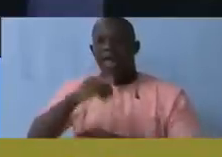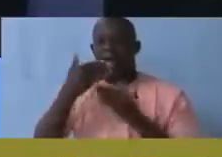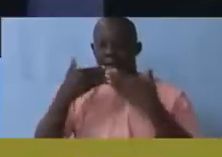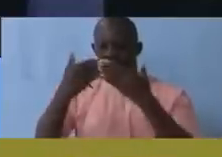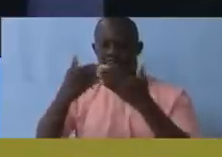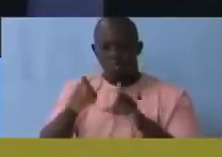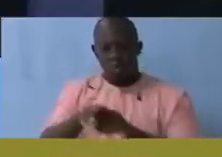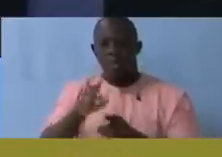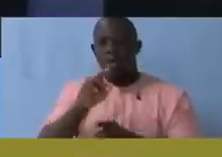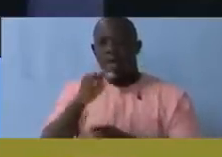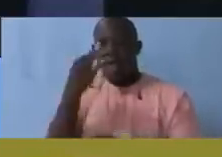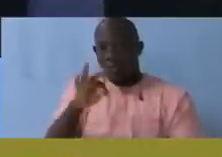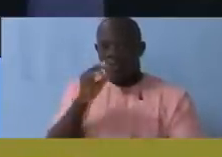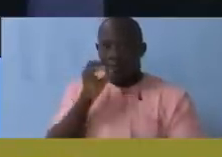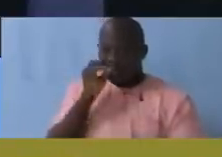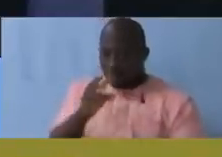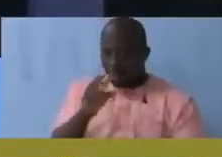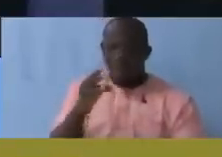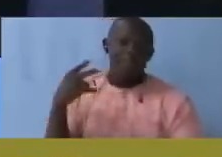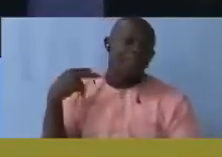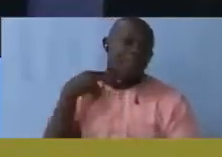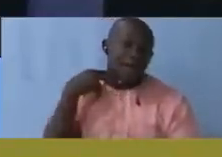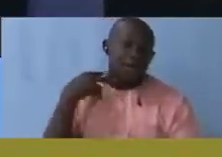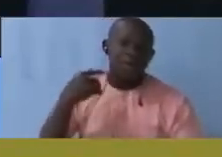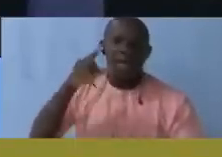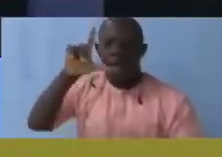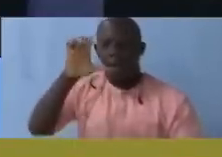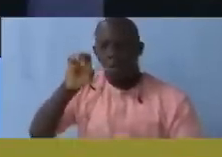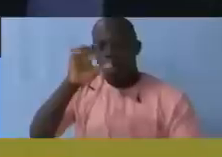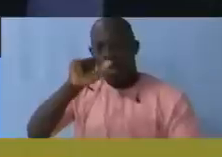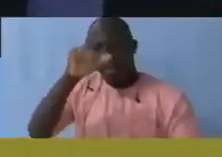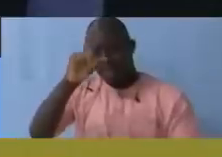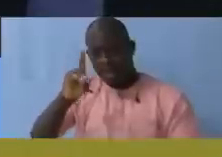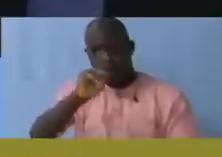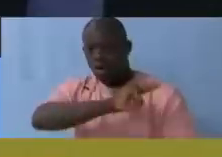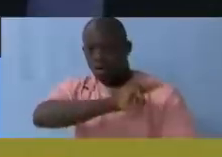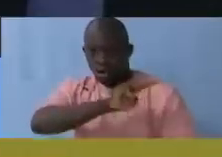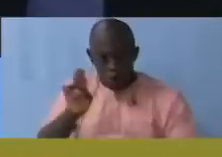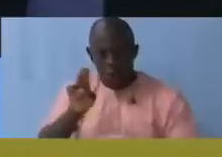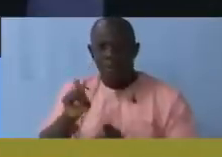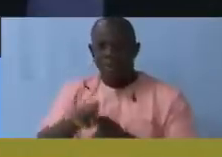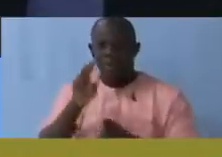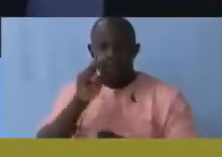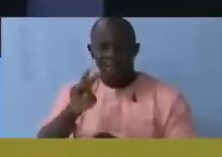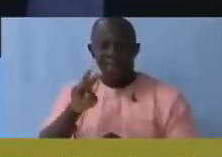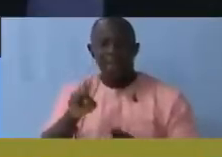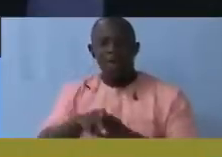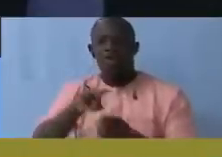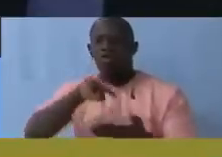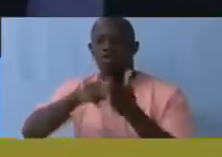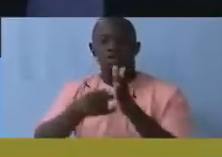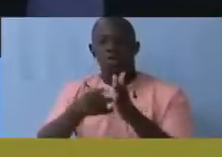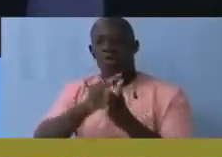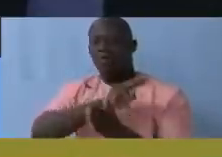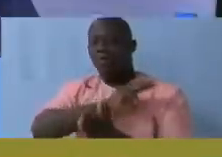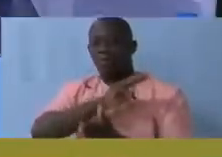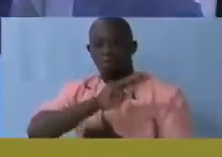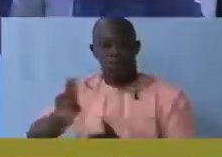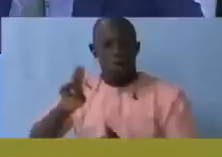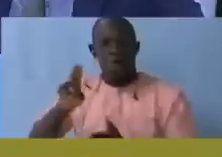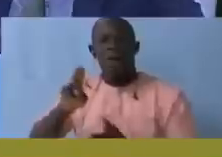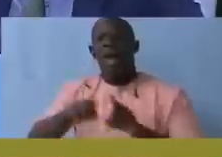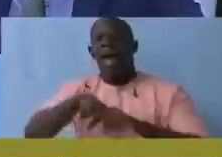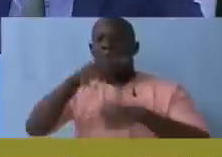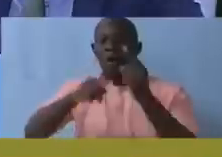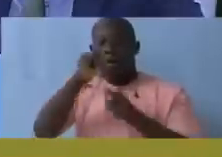Undetectable dosing means clear. Did Dr. Mo understand what you were saying? Yeah, he